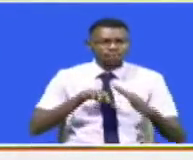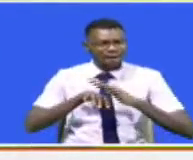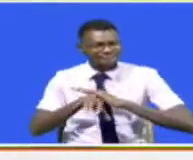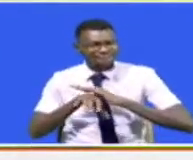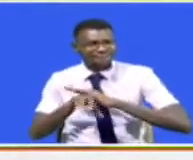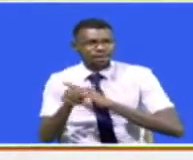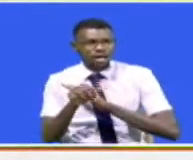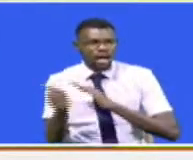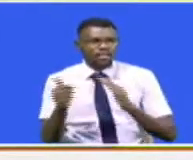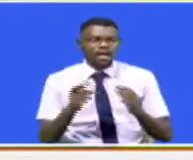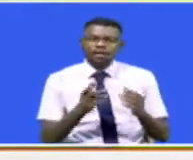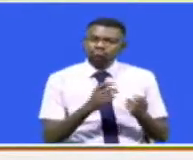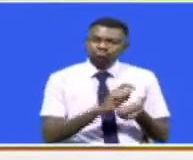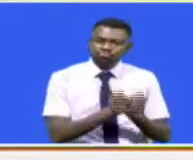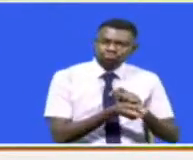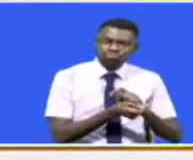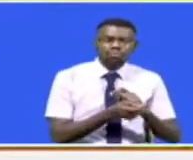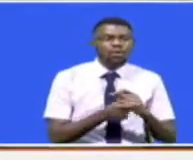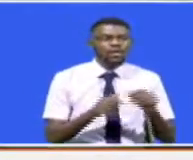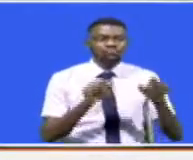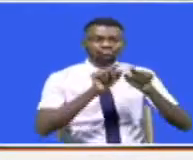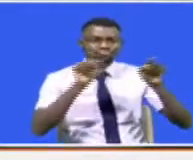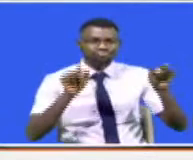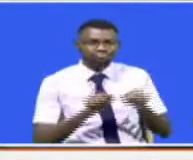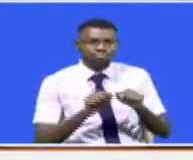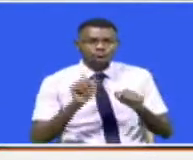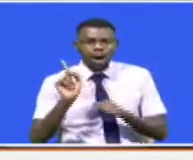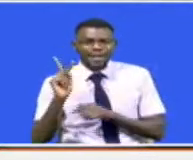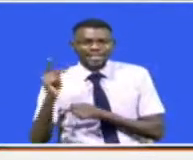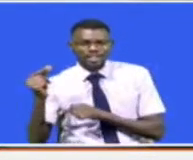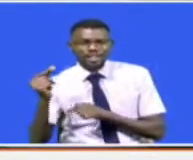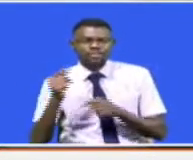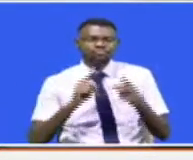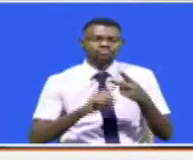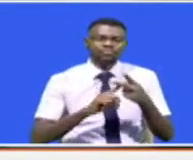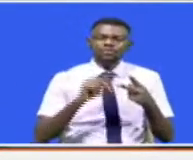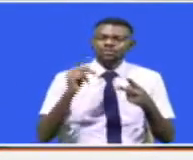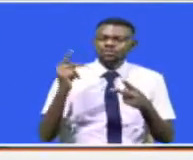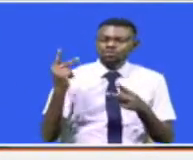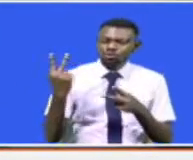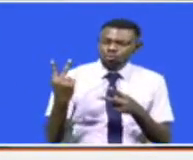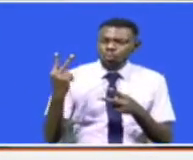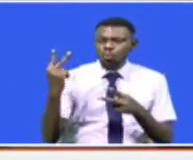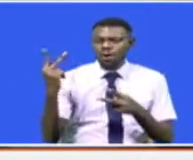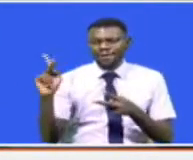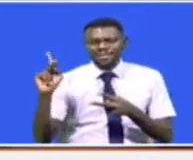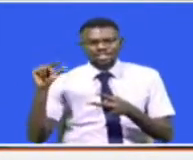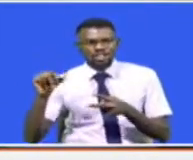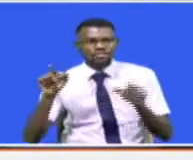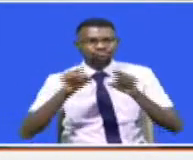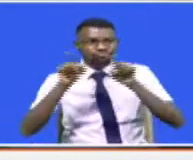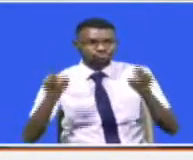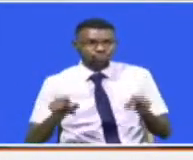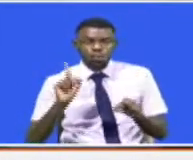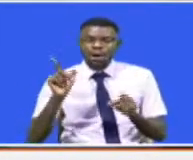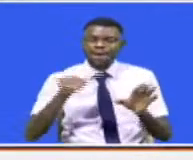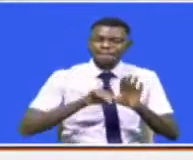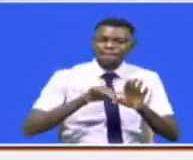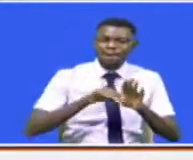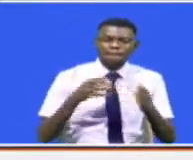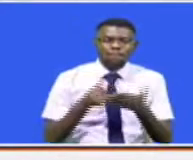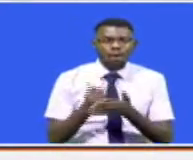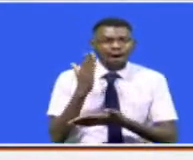repackaged to 1 and 2 kilograms packets. According to the police, one of the members who had earlier bought half a kilo of